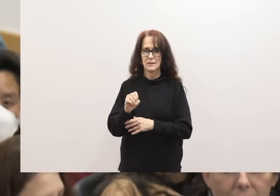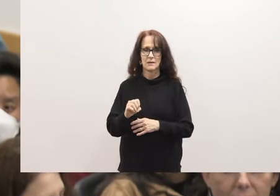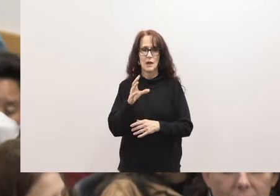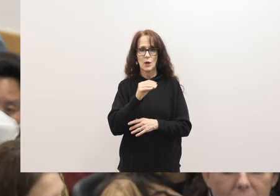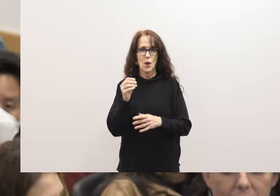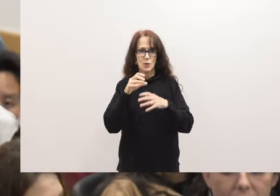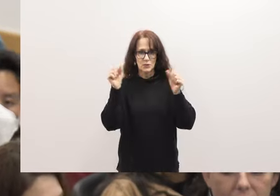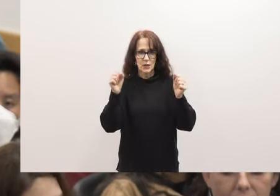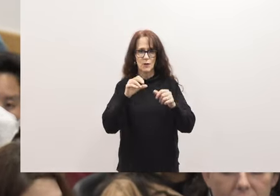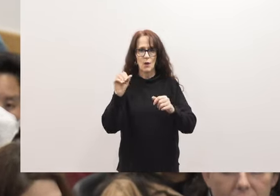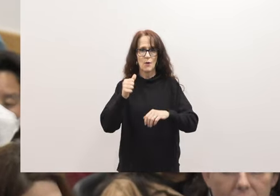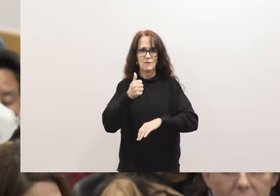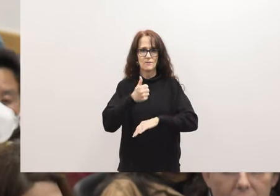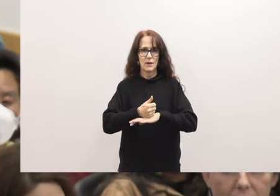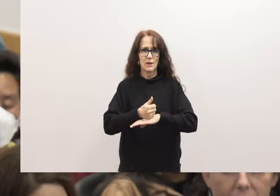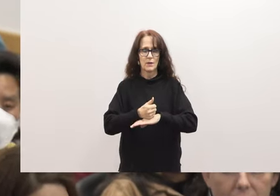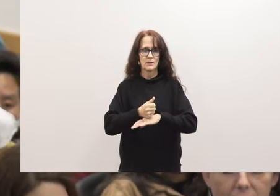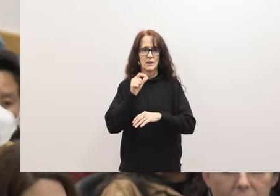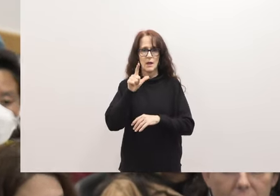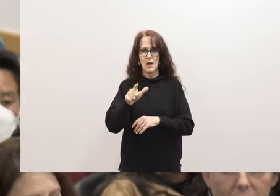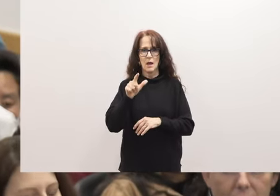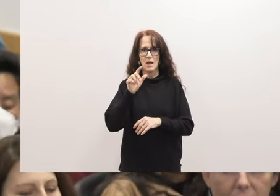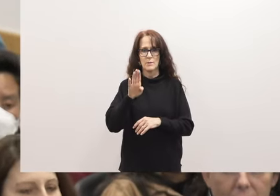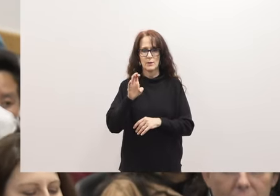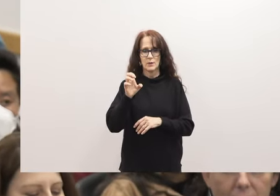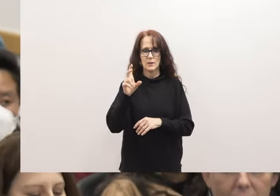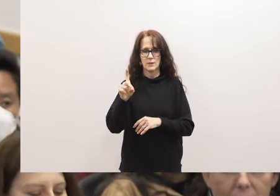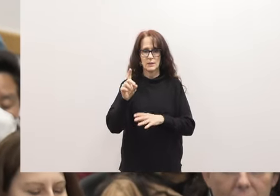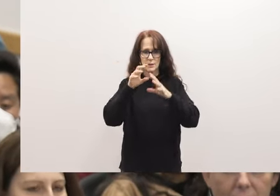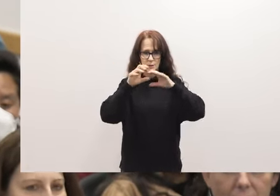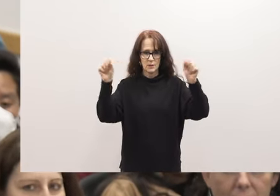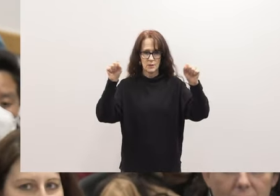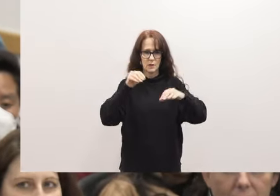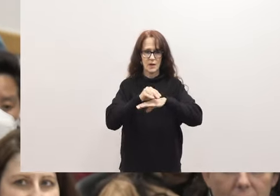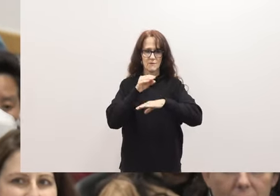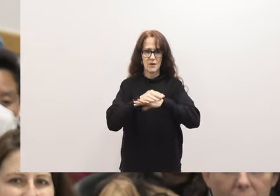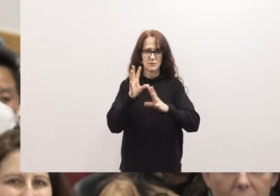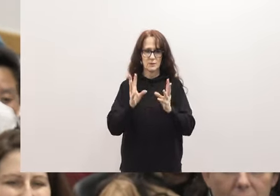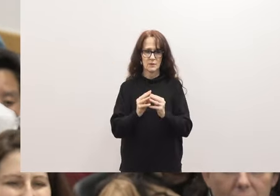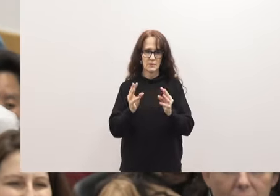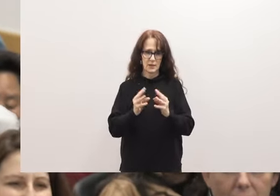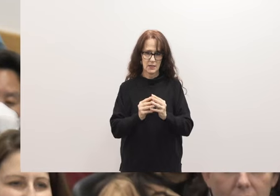co-chair and co-founder of the Long Beach Unified Superintendent's Advisory Committee,